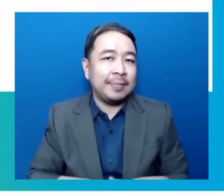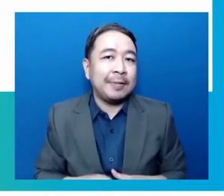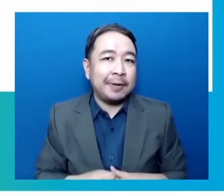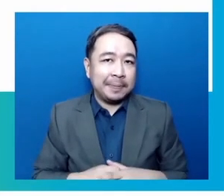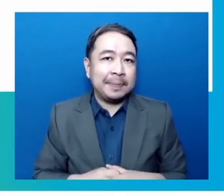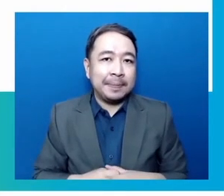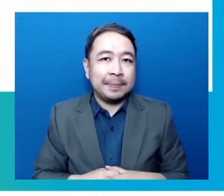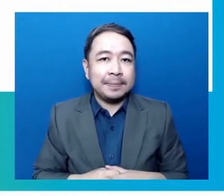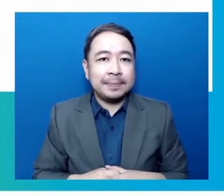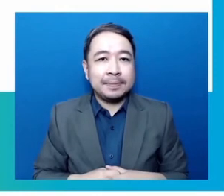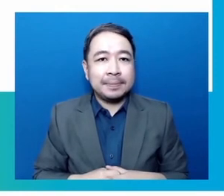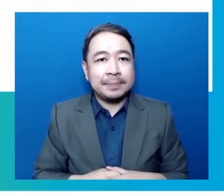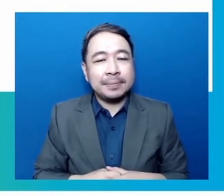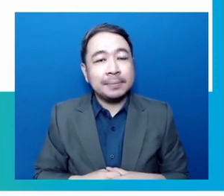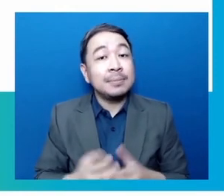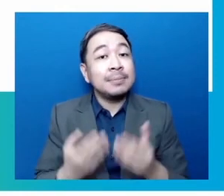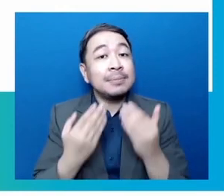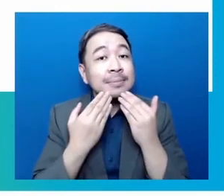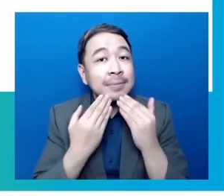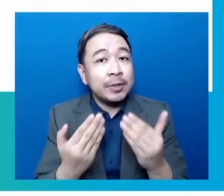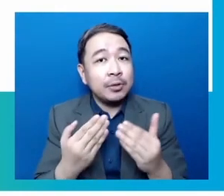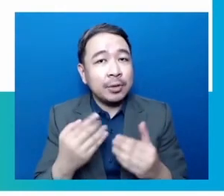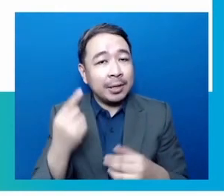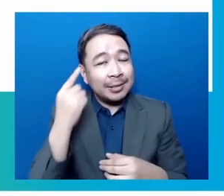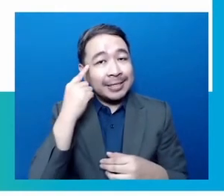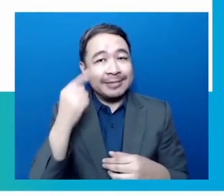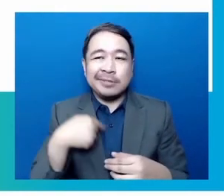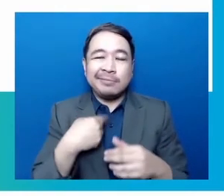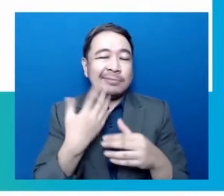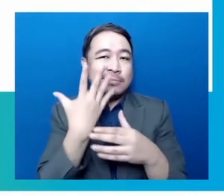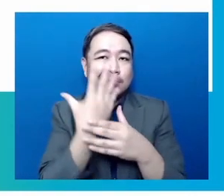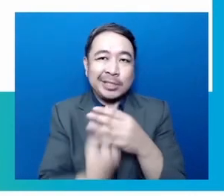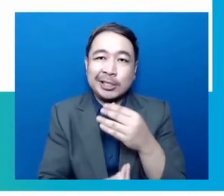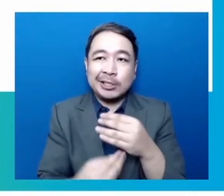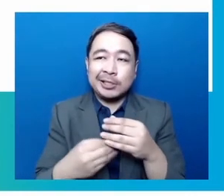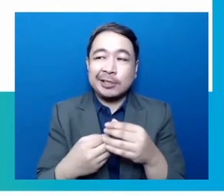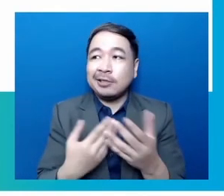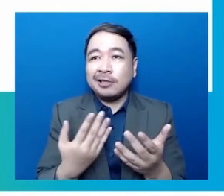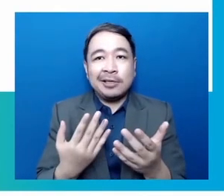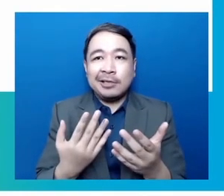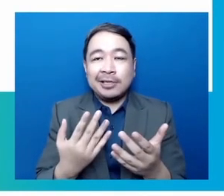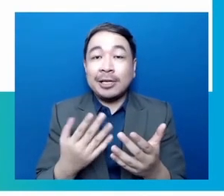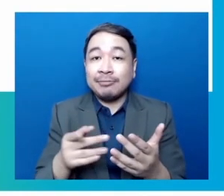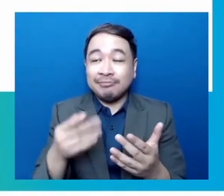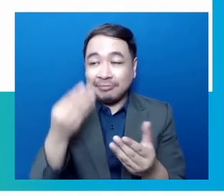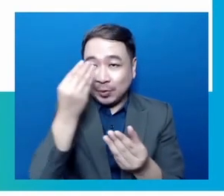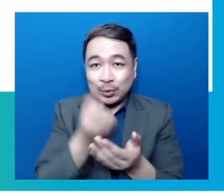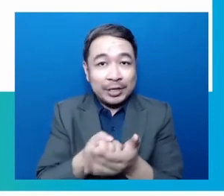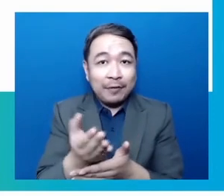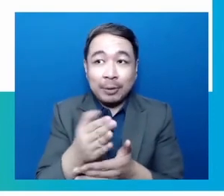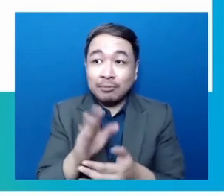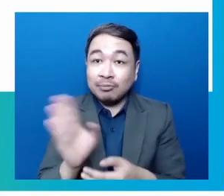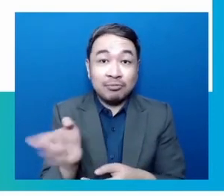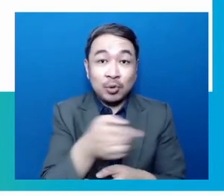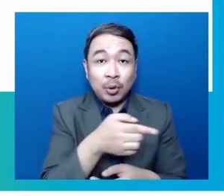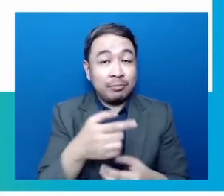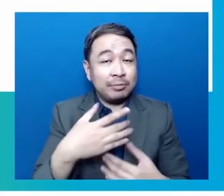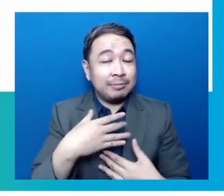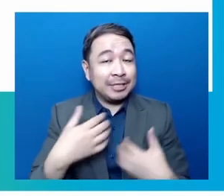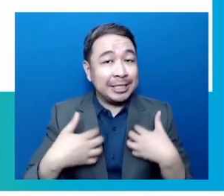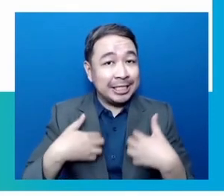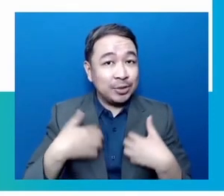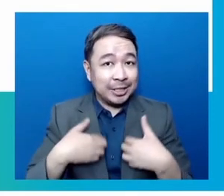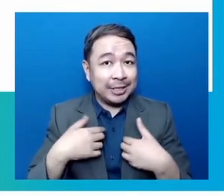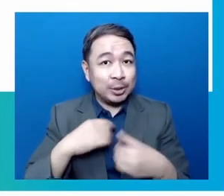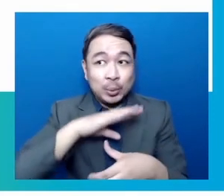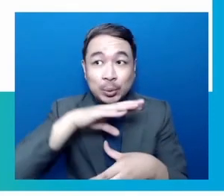Thank you. And also, I think I'd be missing an opportunity if I didn't say that anyone who's interested in working on this is welcome to join